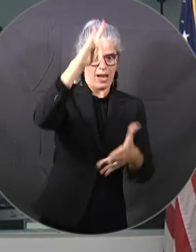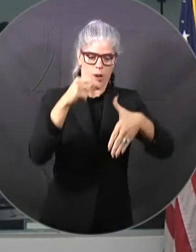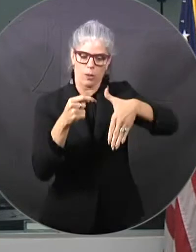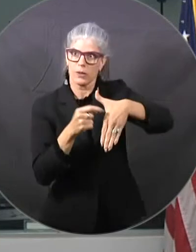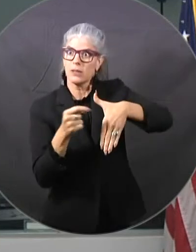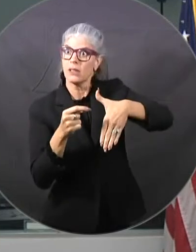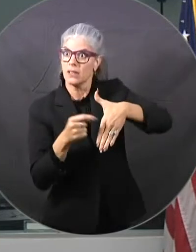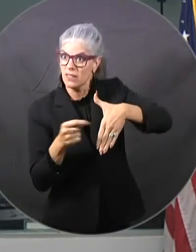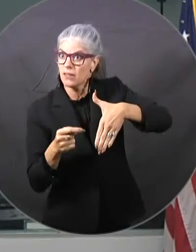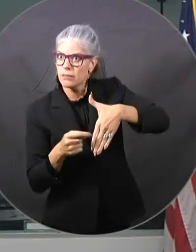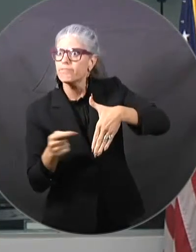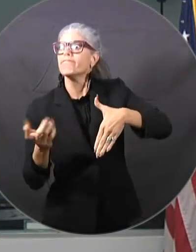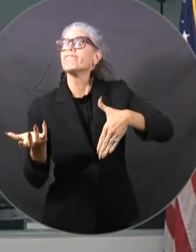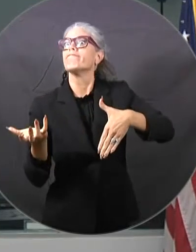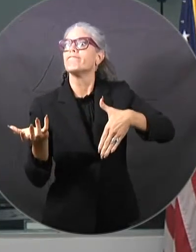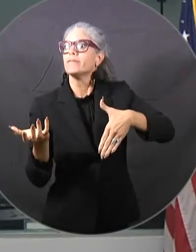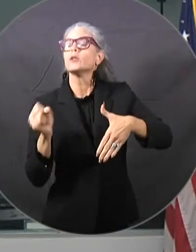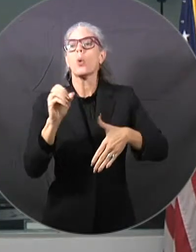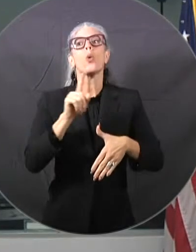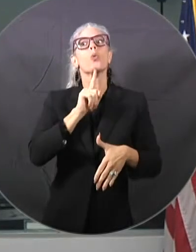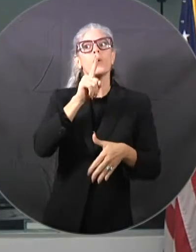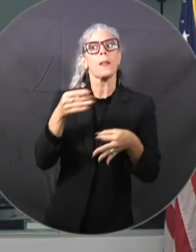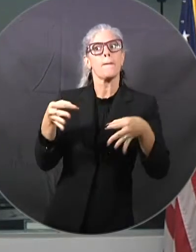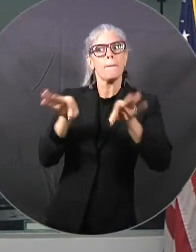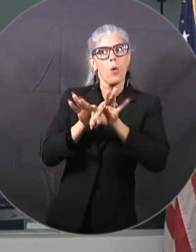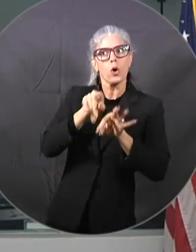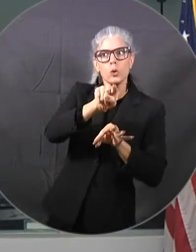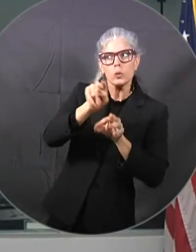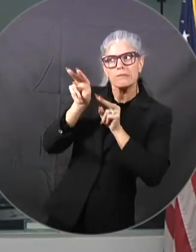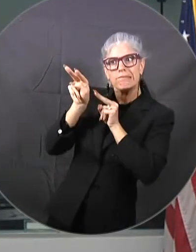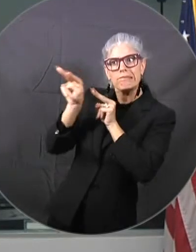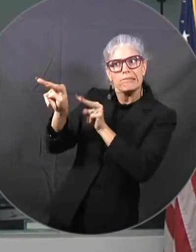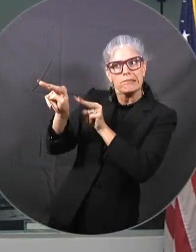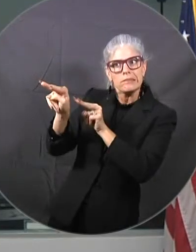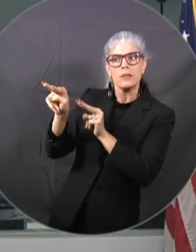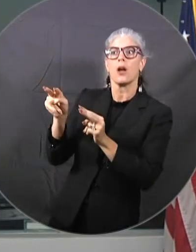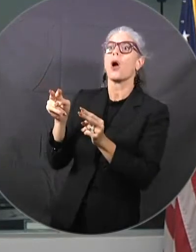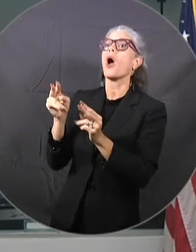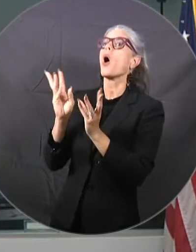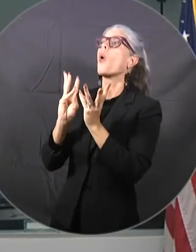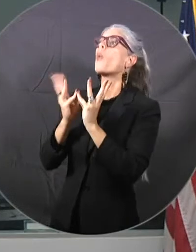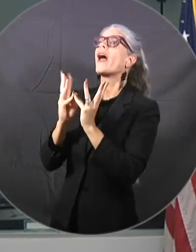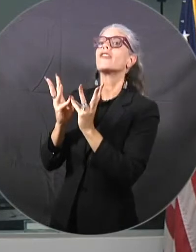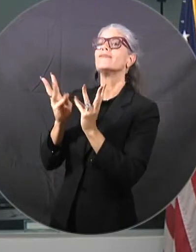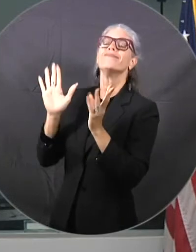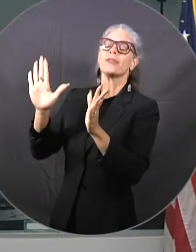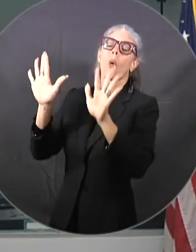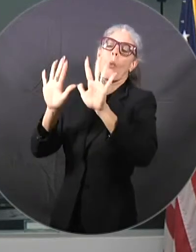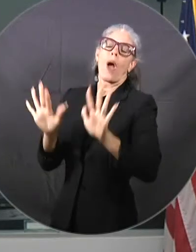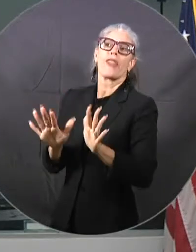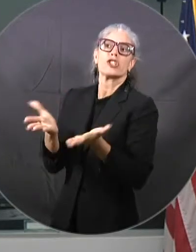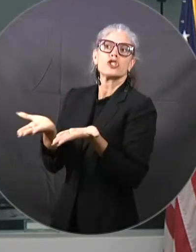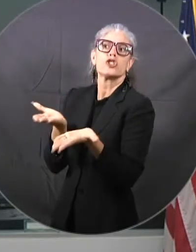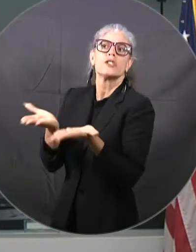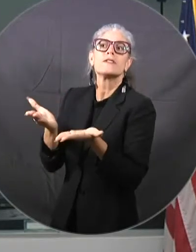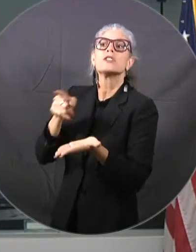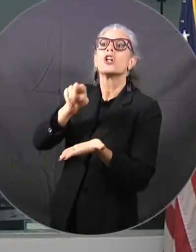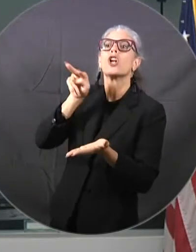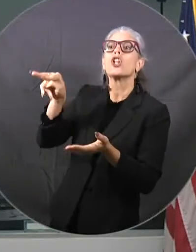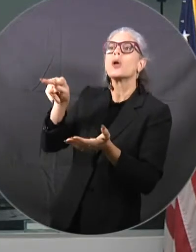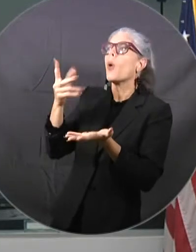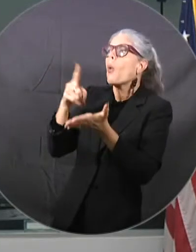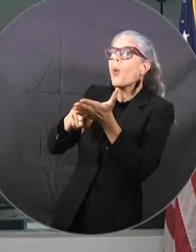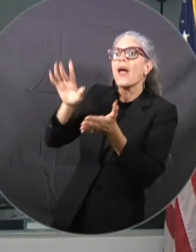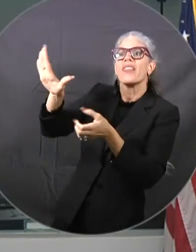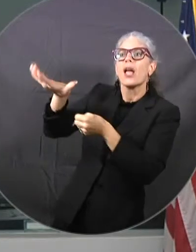in touch with your local National Weather Service, your local meteorologist, and your local emergency management agencies. Here at the State Emergency